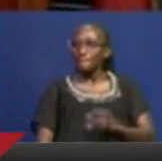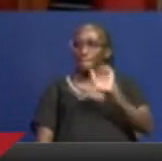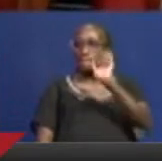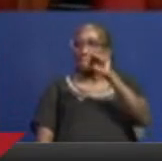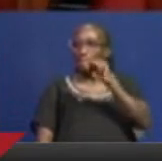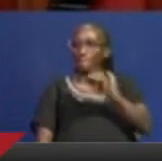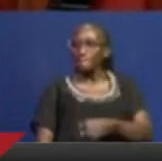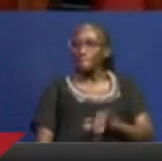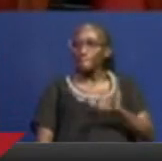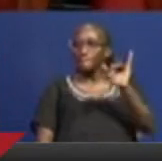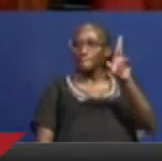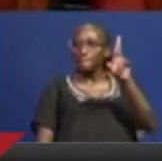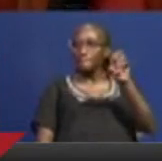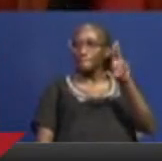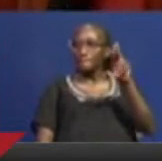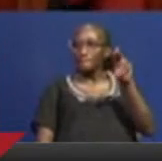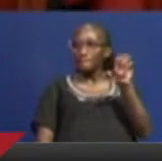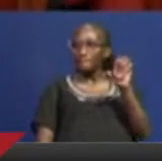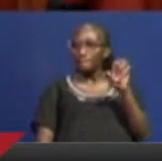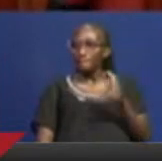Kitui Irene Mudhoni Kasalu.